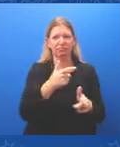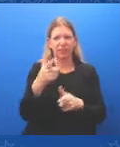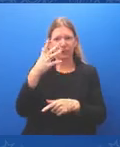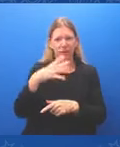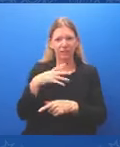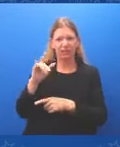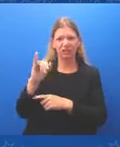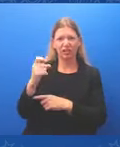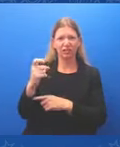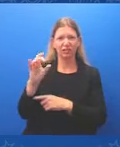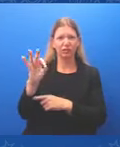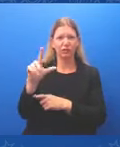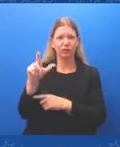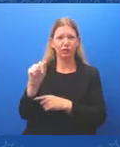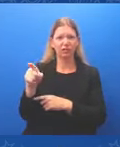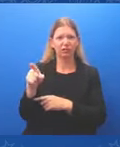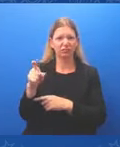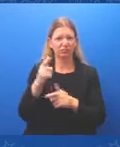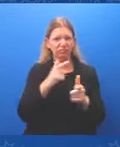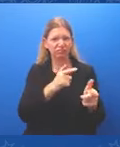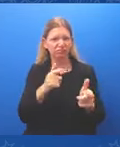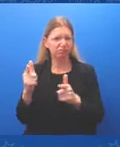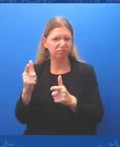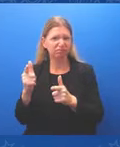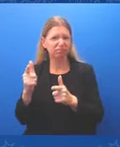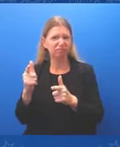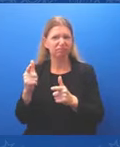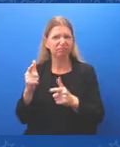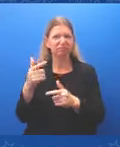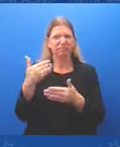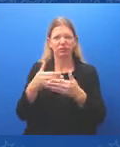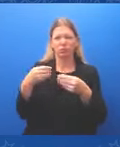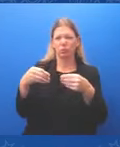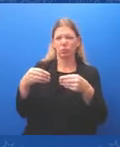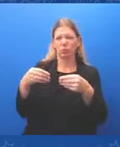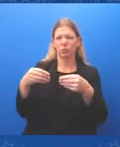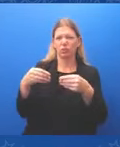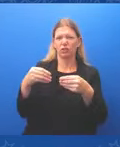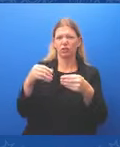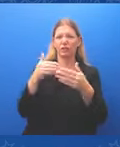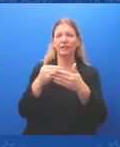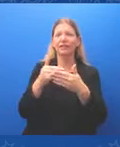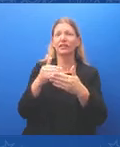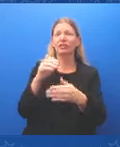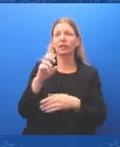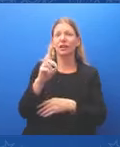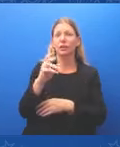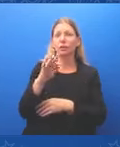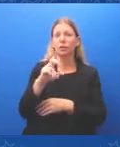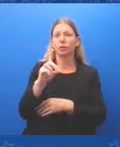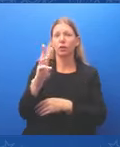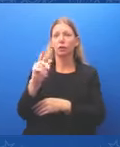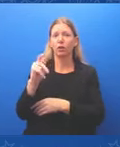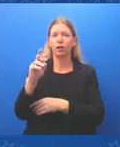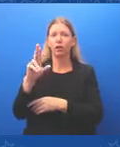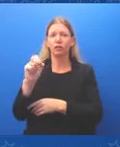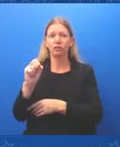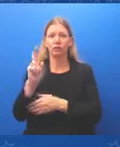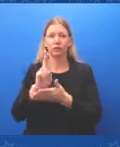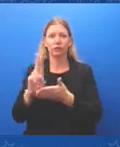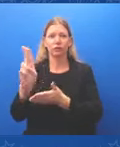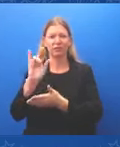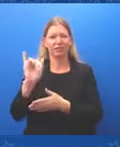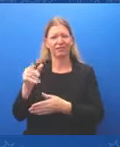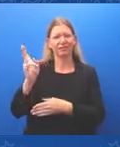store near Edward Waters University, a historical black university. 3 black Americans were murdered in cold